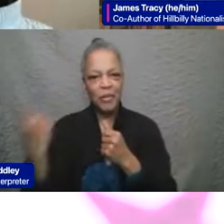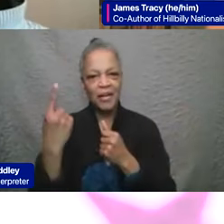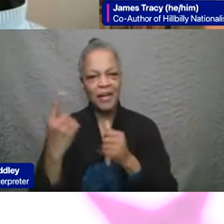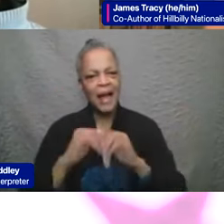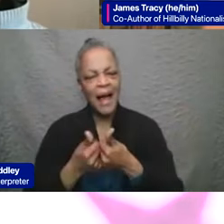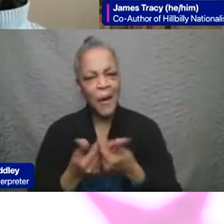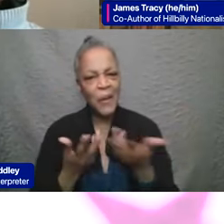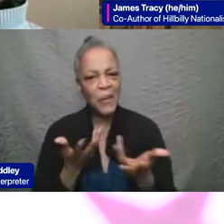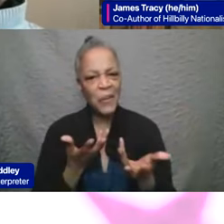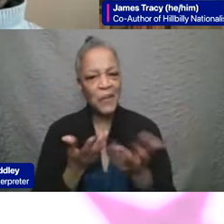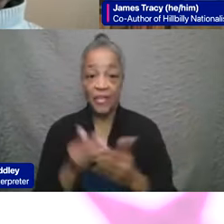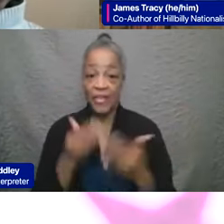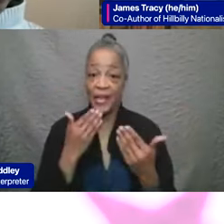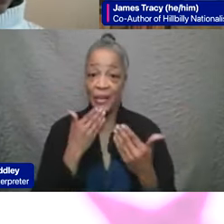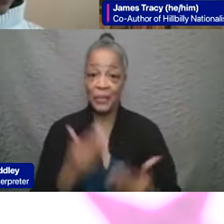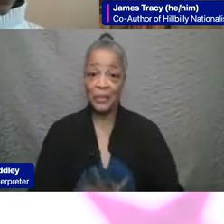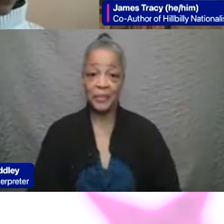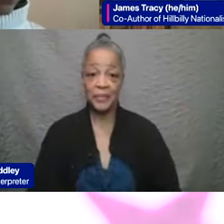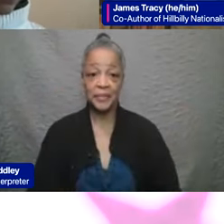All right, thank you.